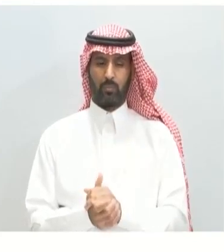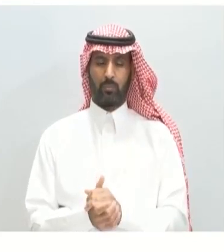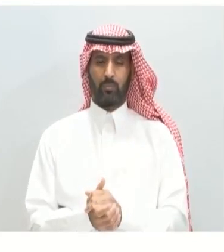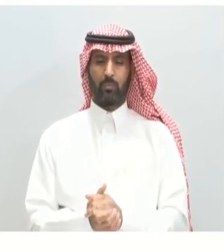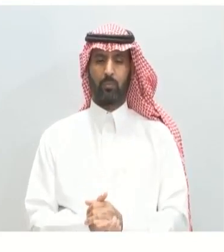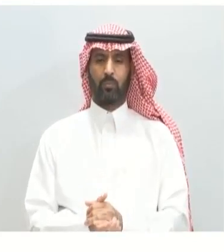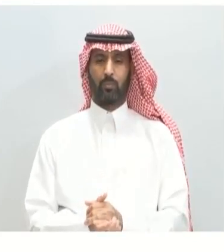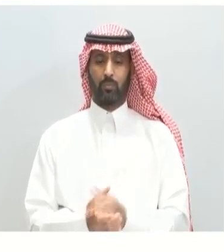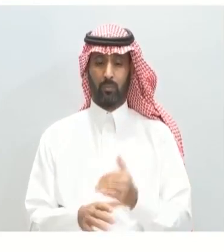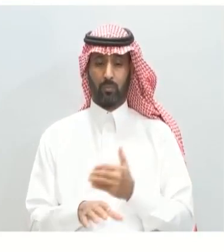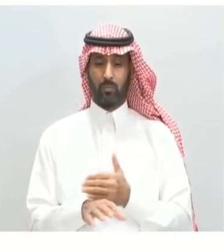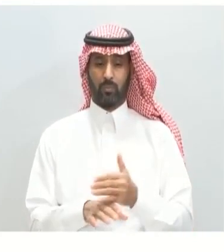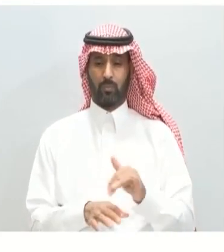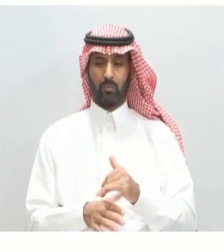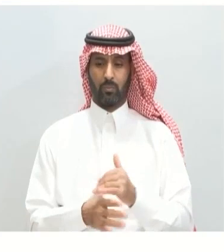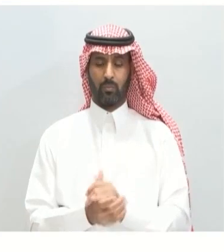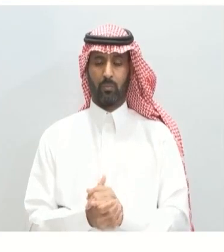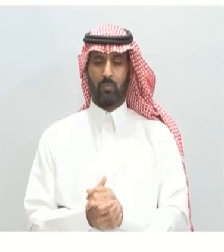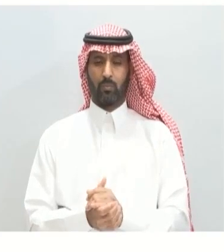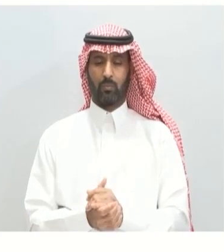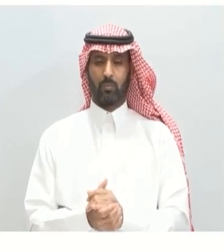comparative. The later it gets.